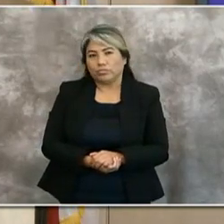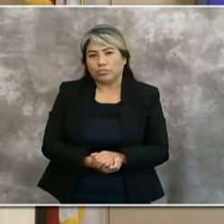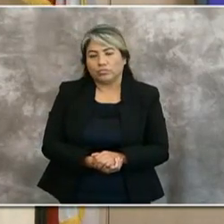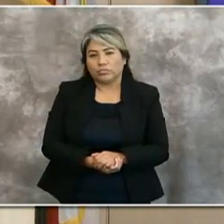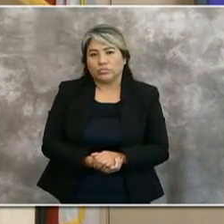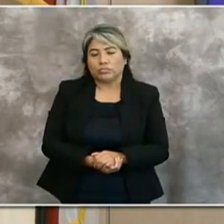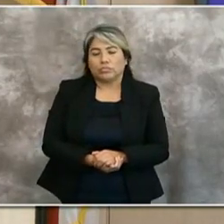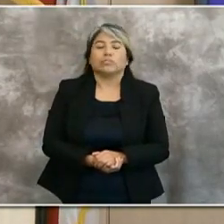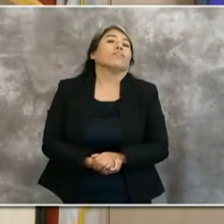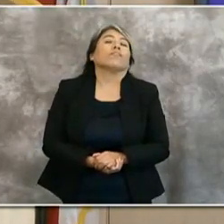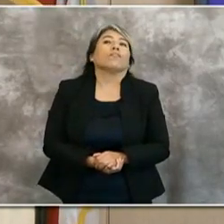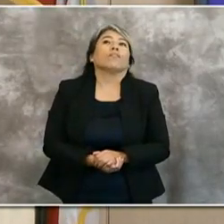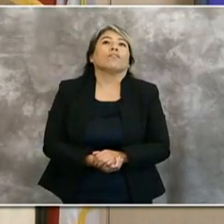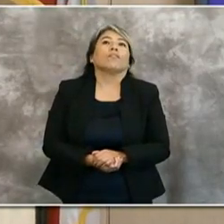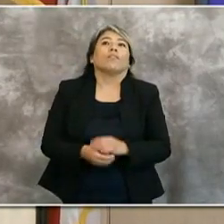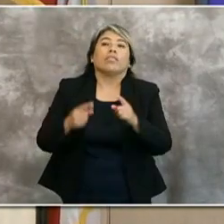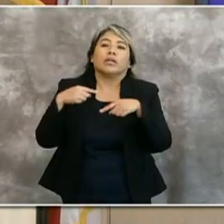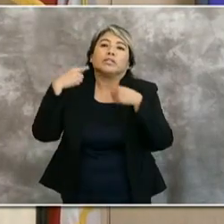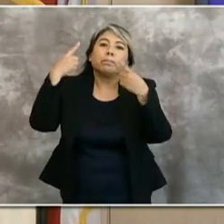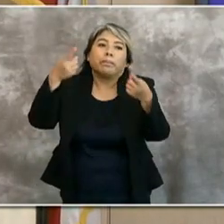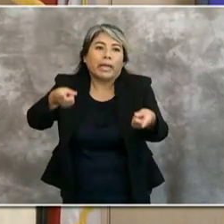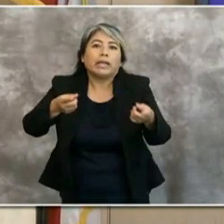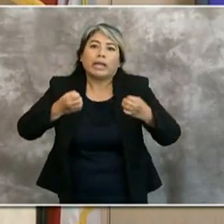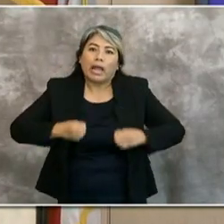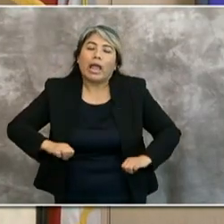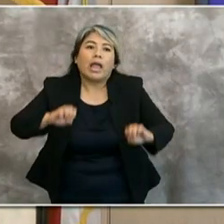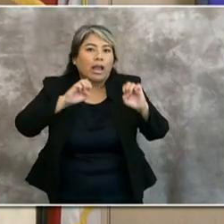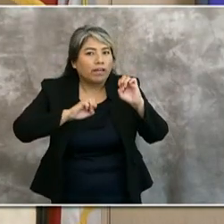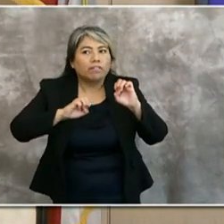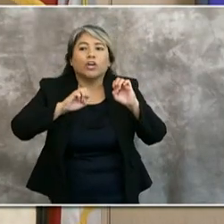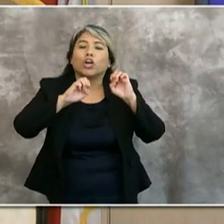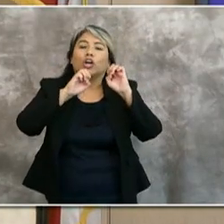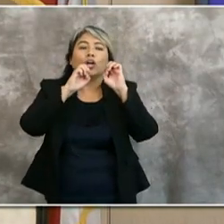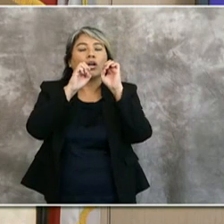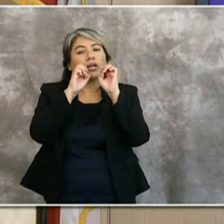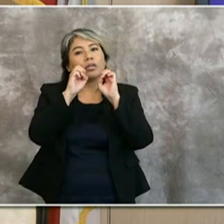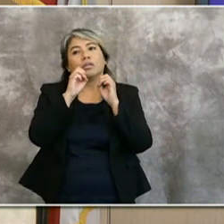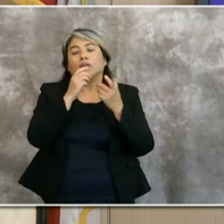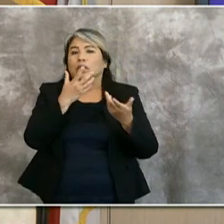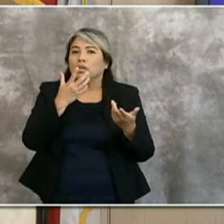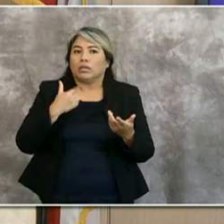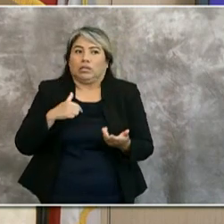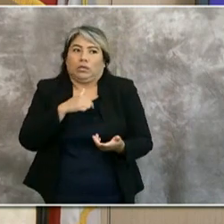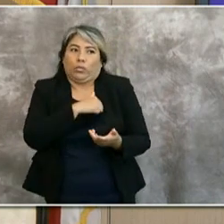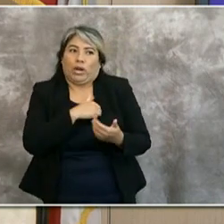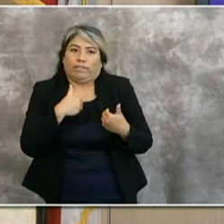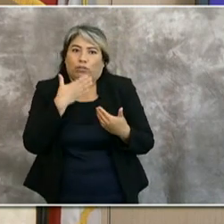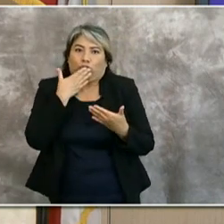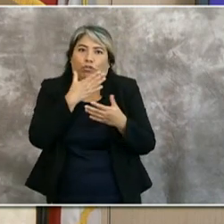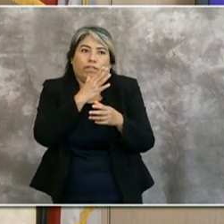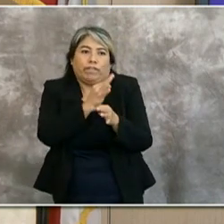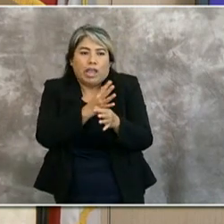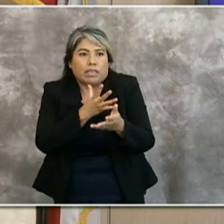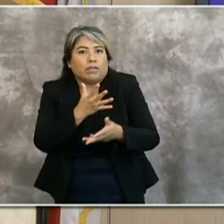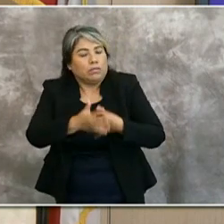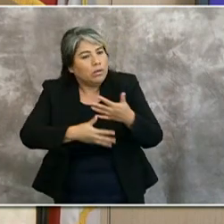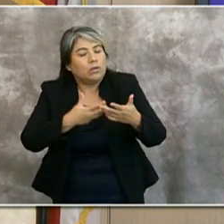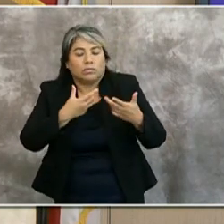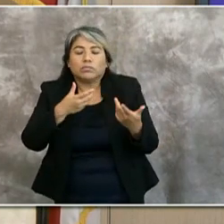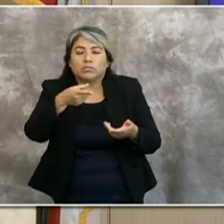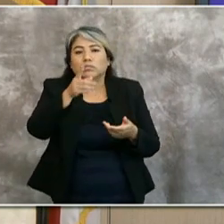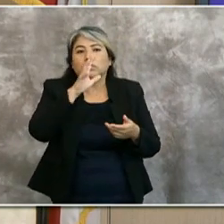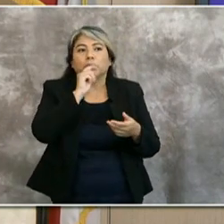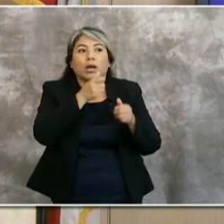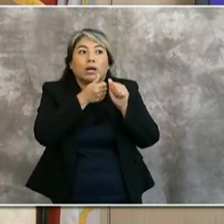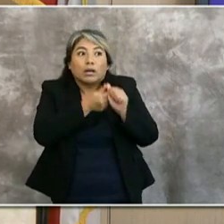There's been a good faith effort to try and keep up with the egregious, blatant, willful violations, the type you're talking about. We have